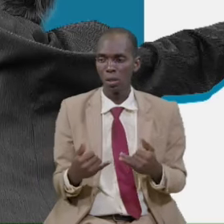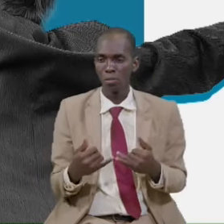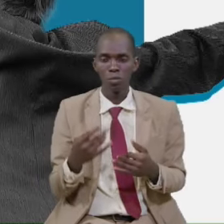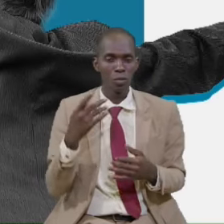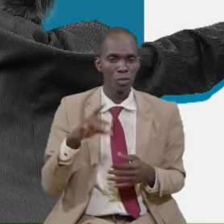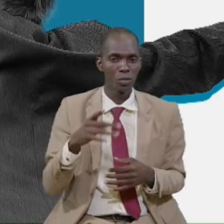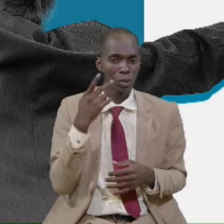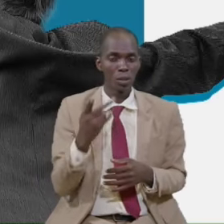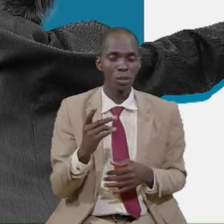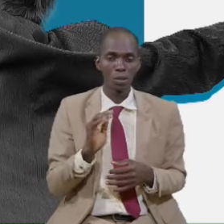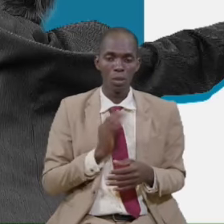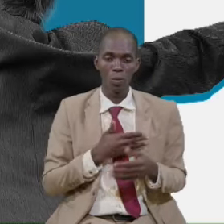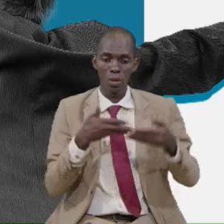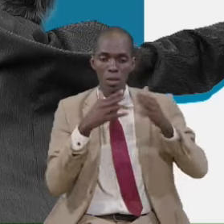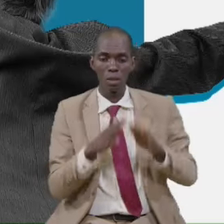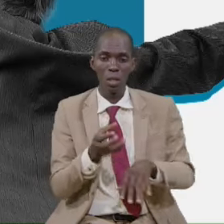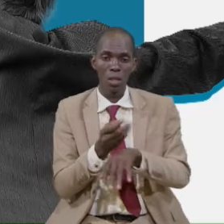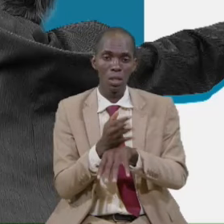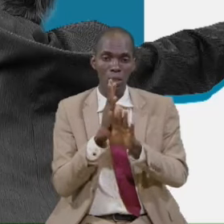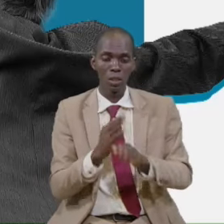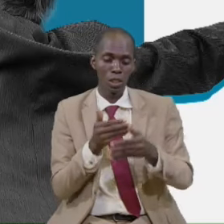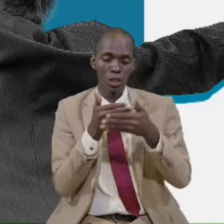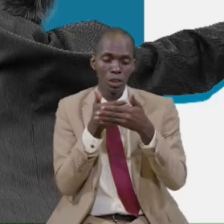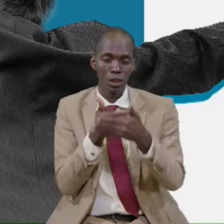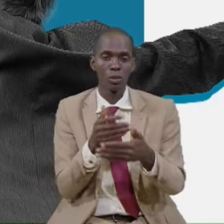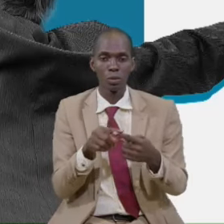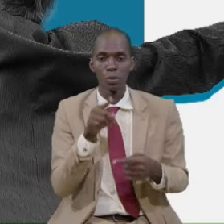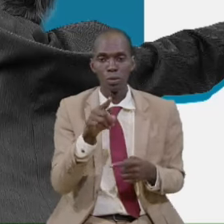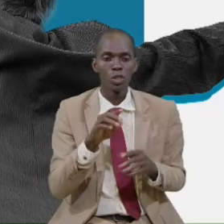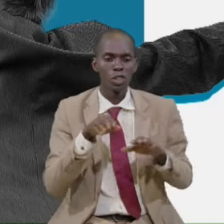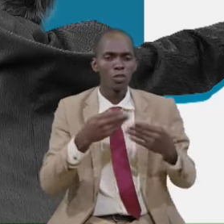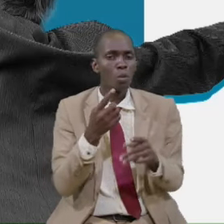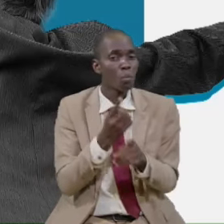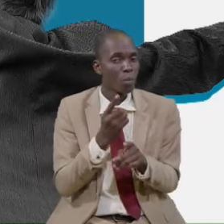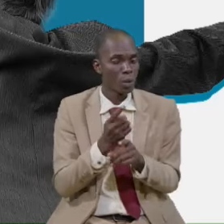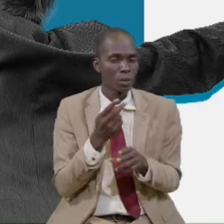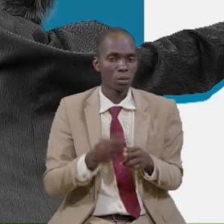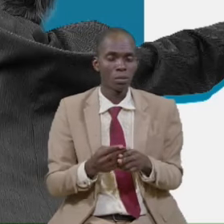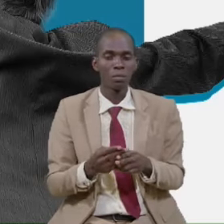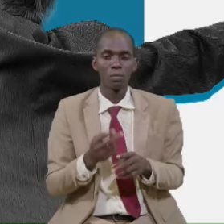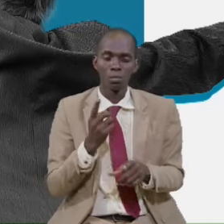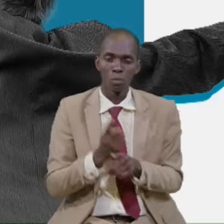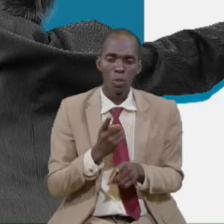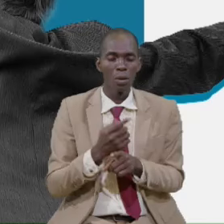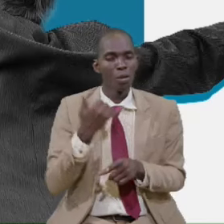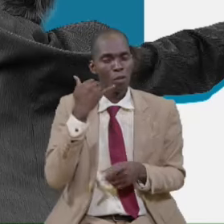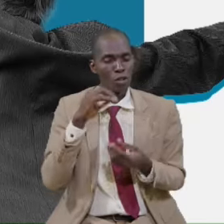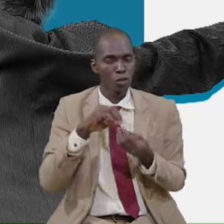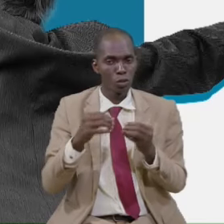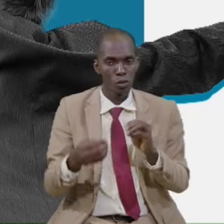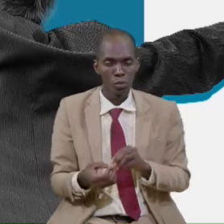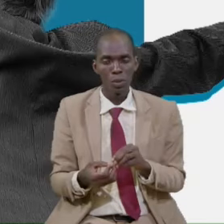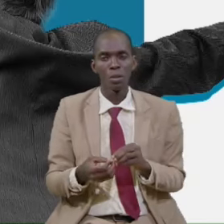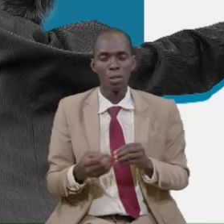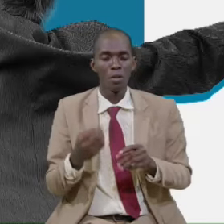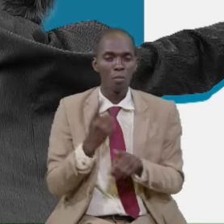name. Give your address. And your phone number, 11 digit. The essence is to